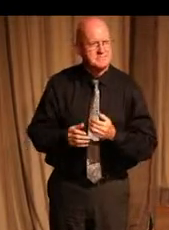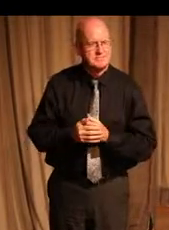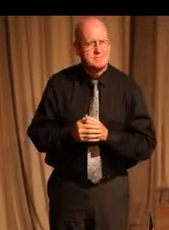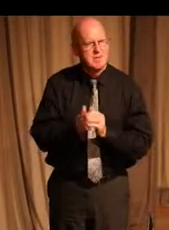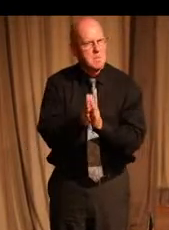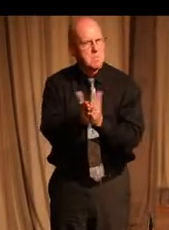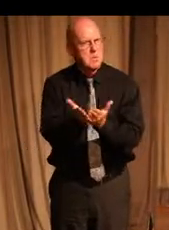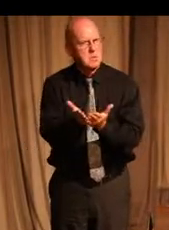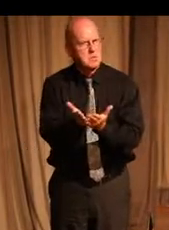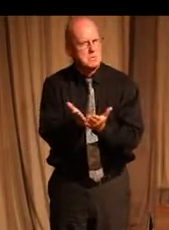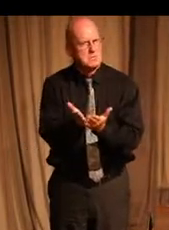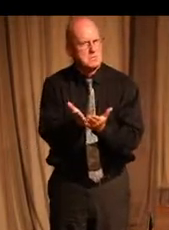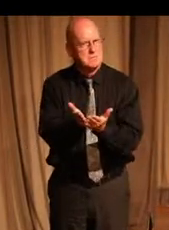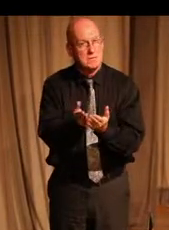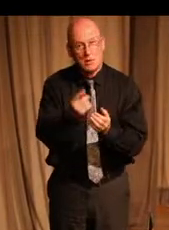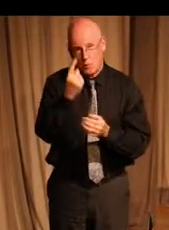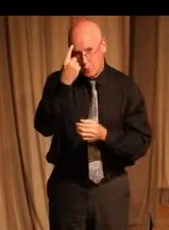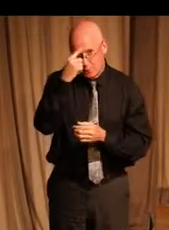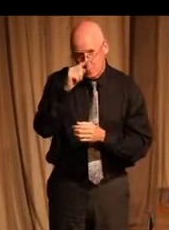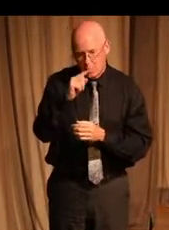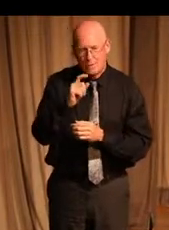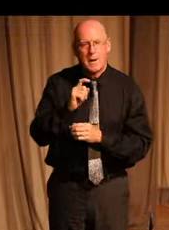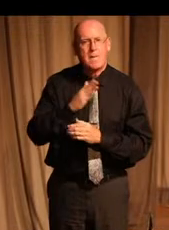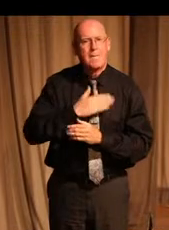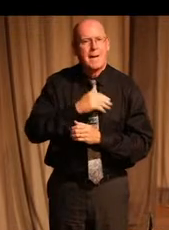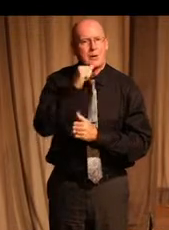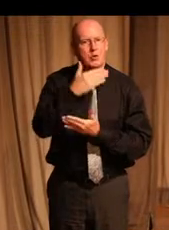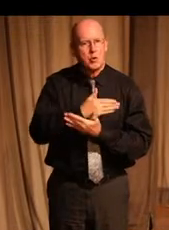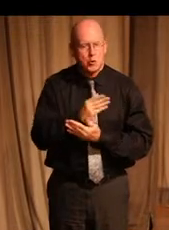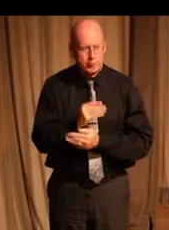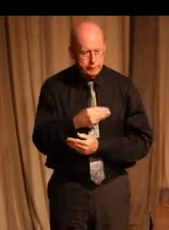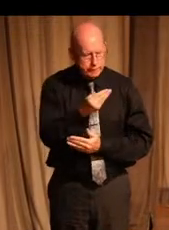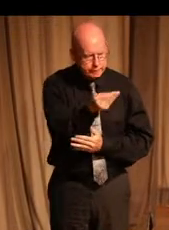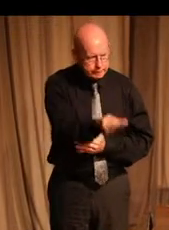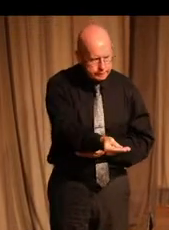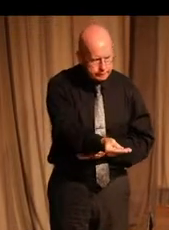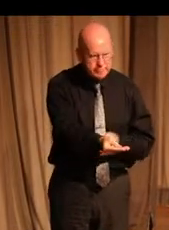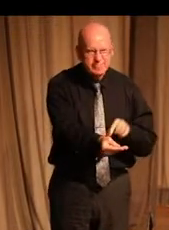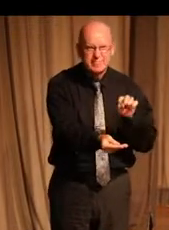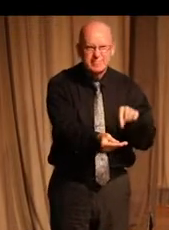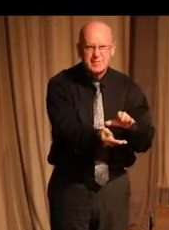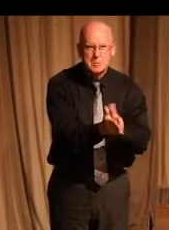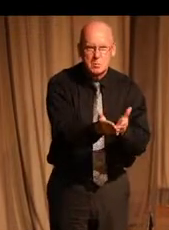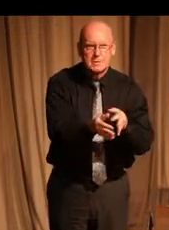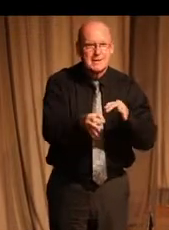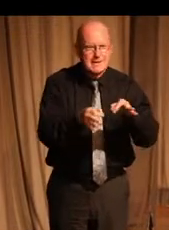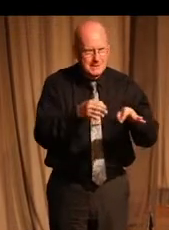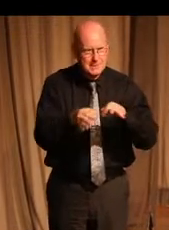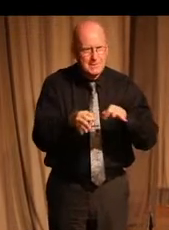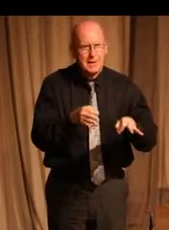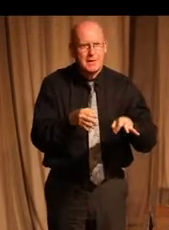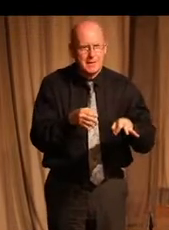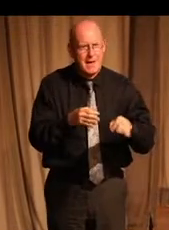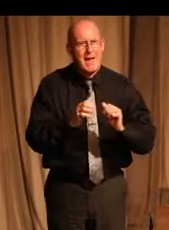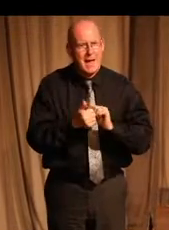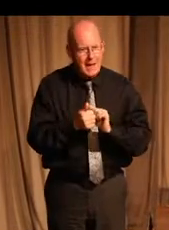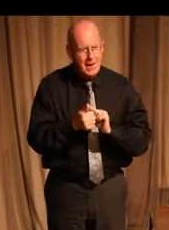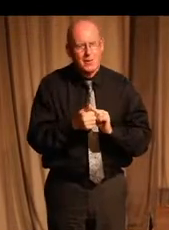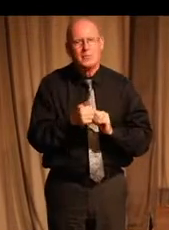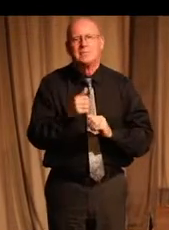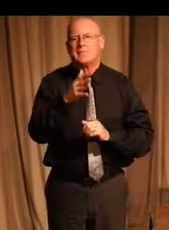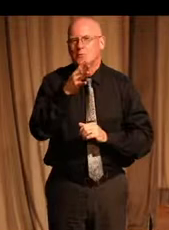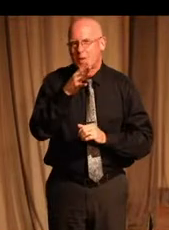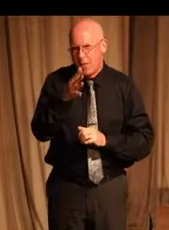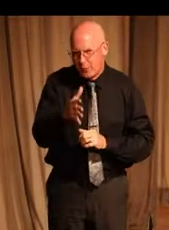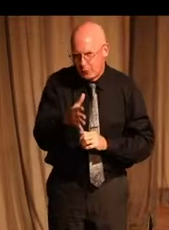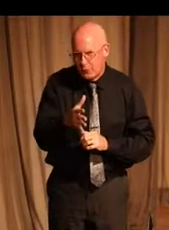a book for my daughter to tell her how were her grandparents and how I grew